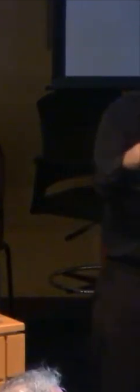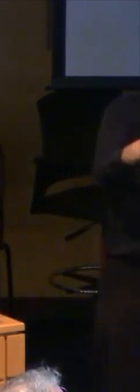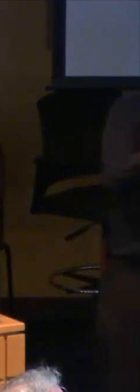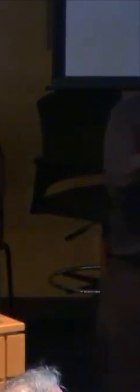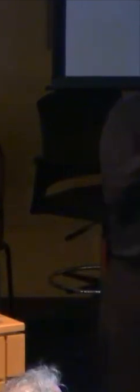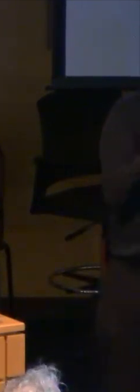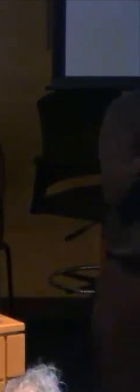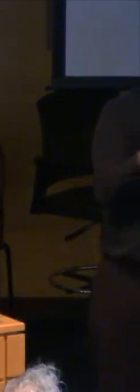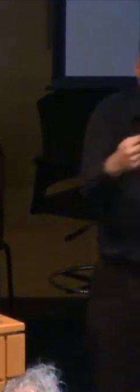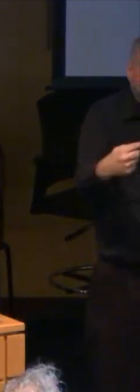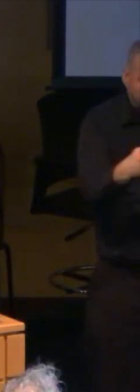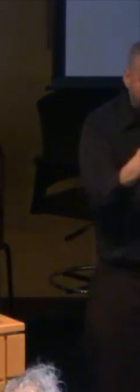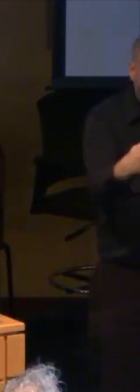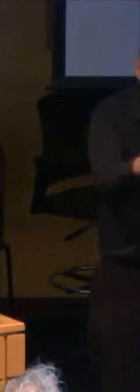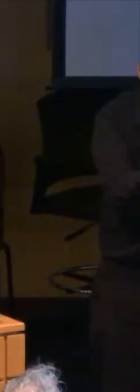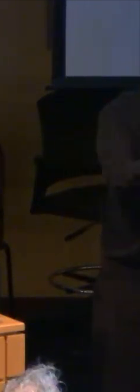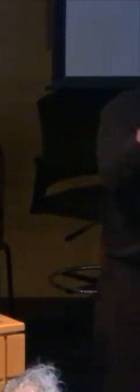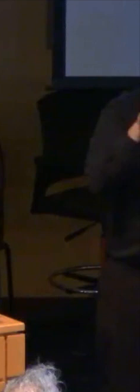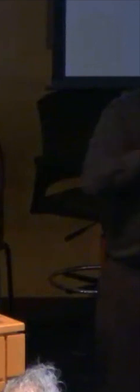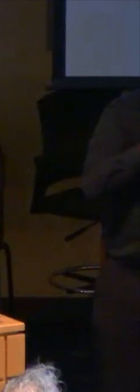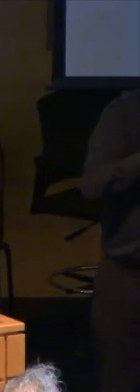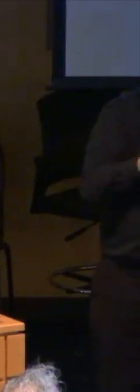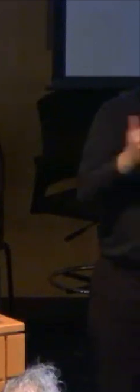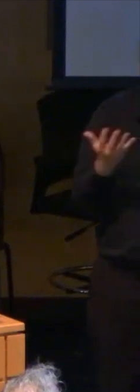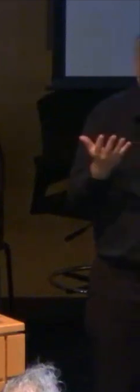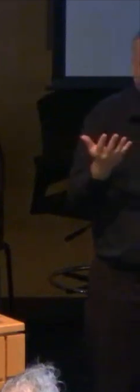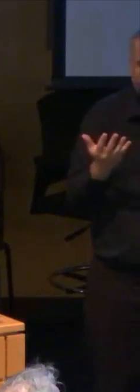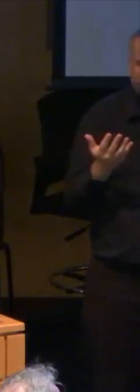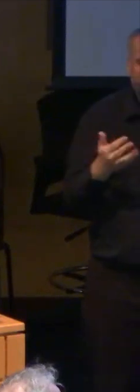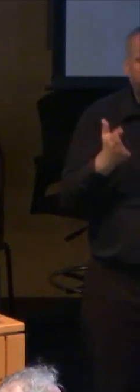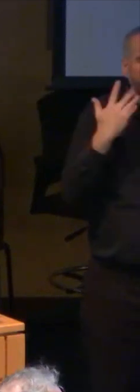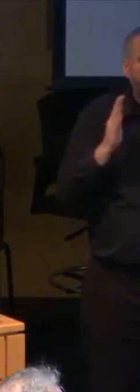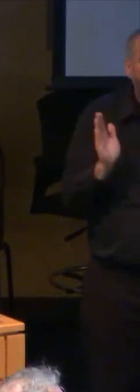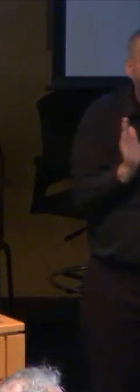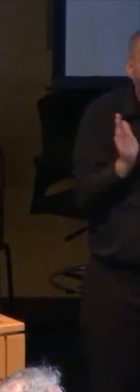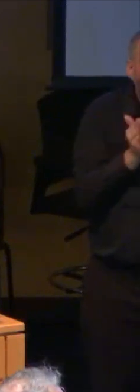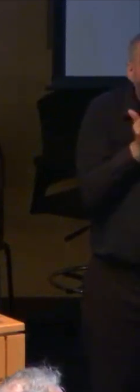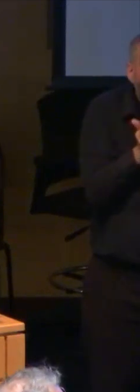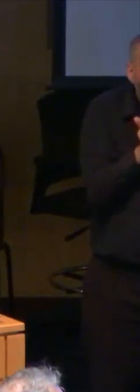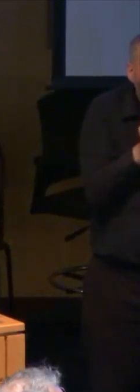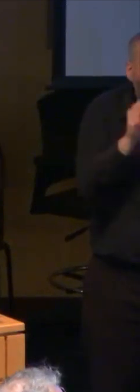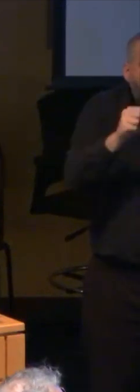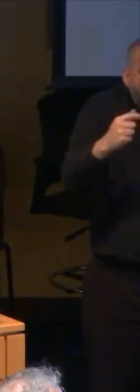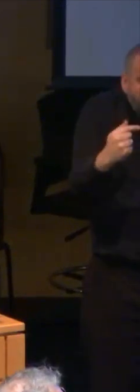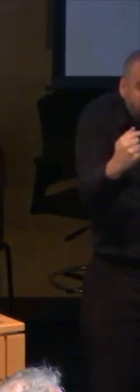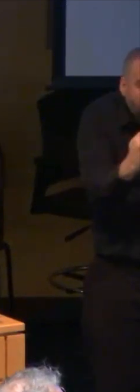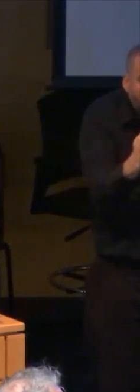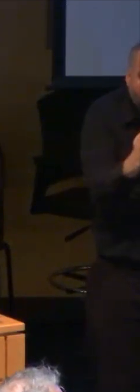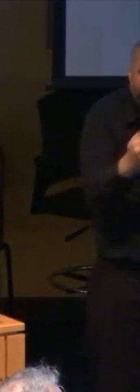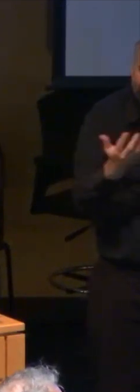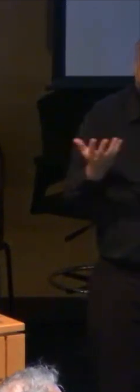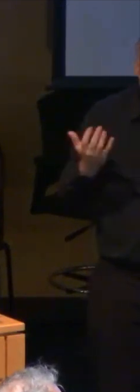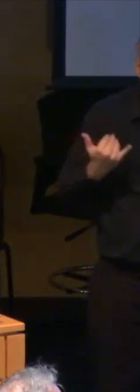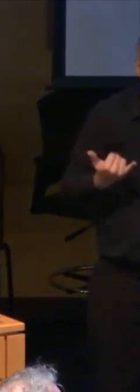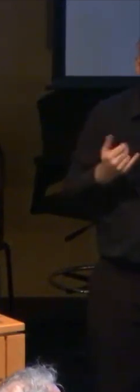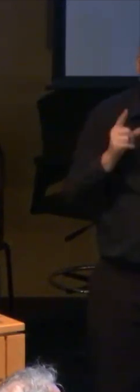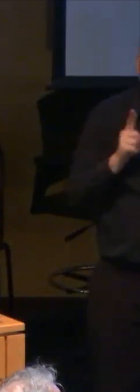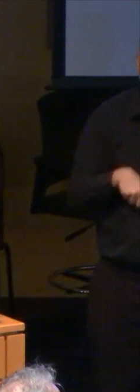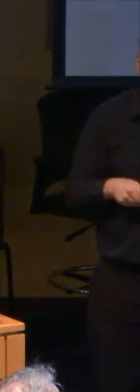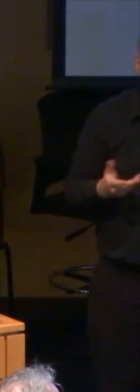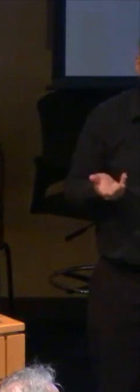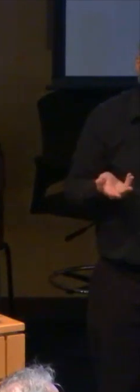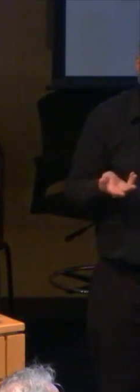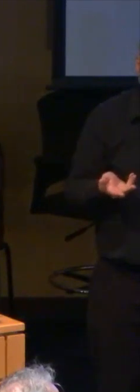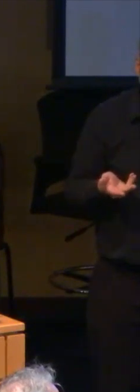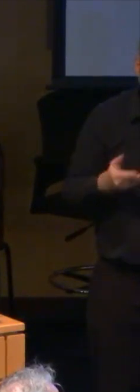passageways, again, where they used to be able to get their small boats across, where now they can no longer get their boats across. So sea level rise